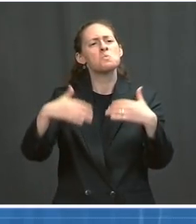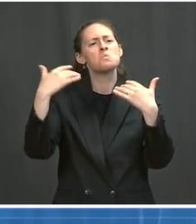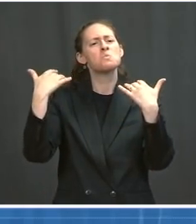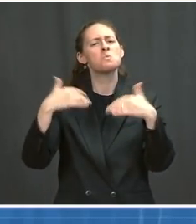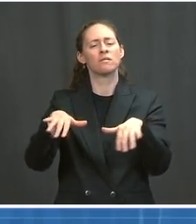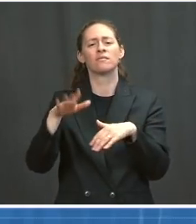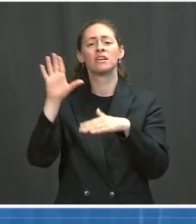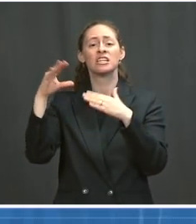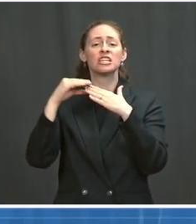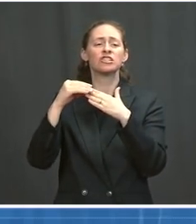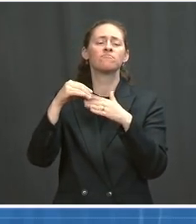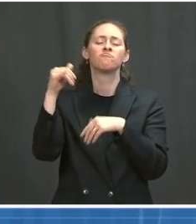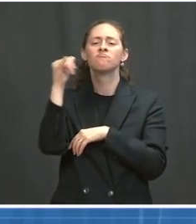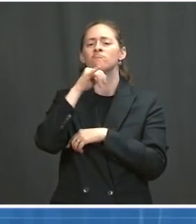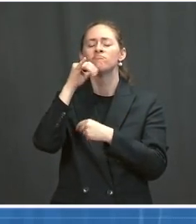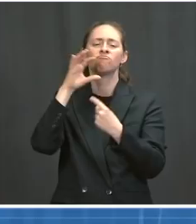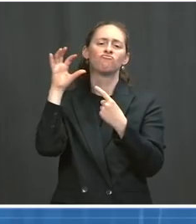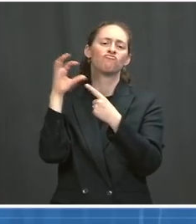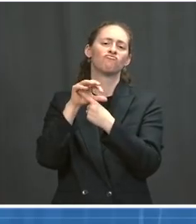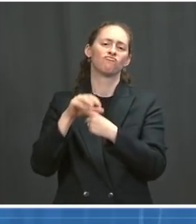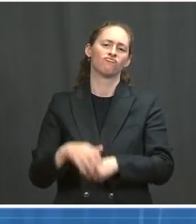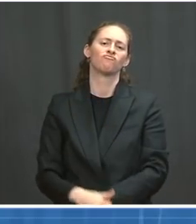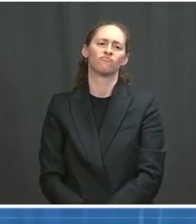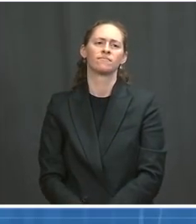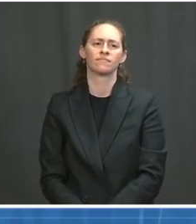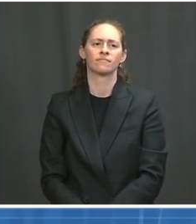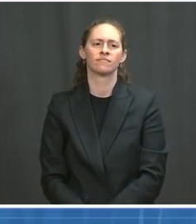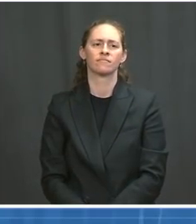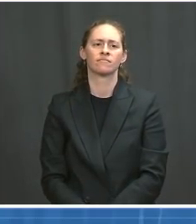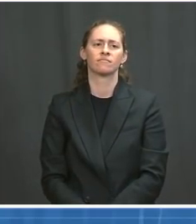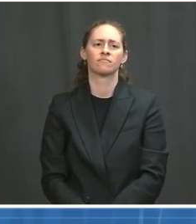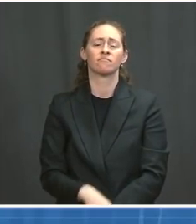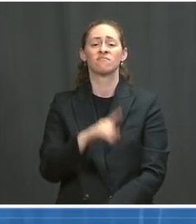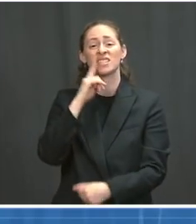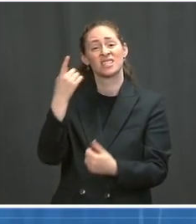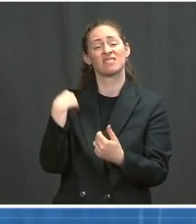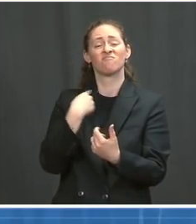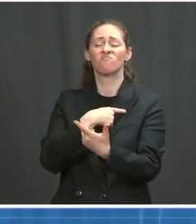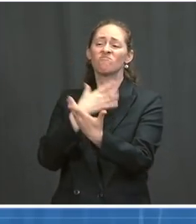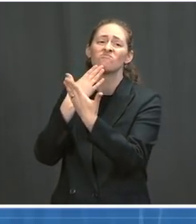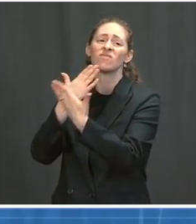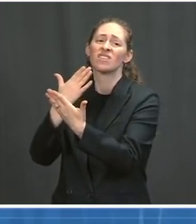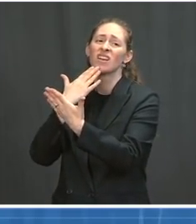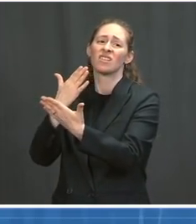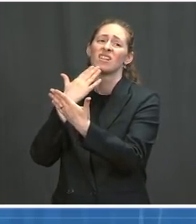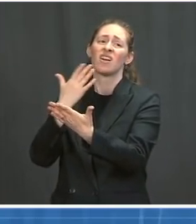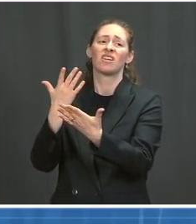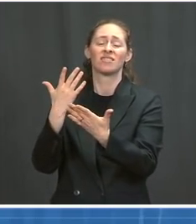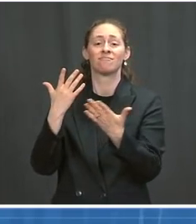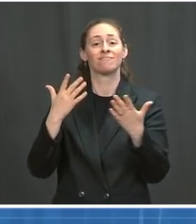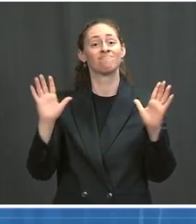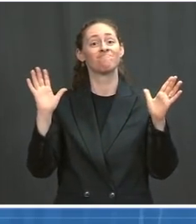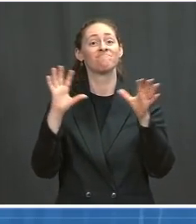she's done. I wanna wish her the best in her future endeavors, and I have no other comment. Thank you.